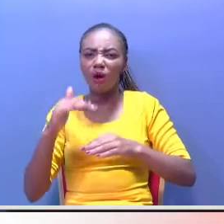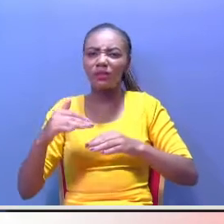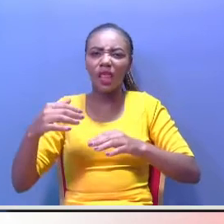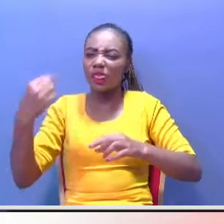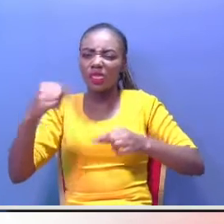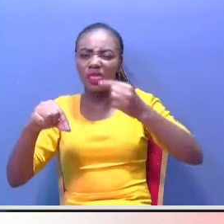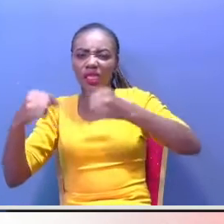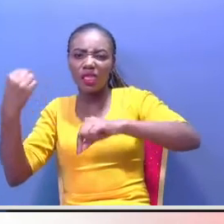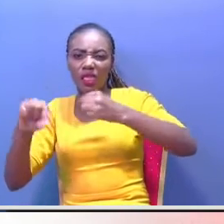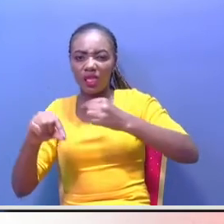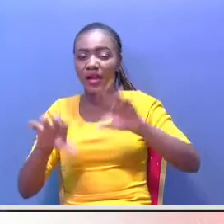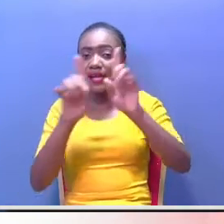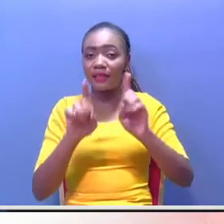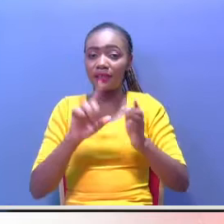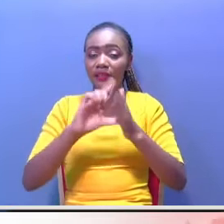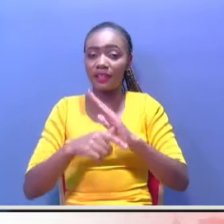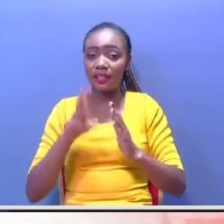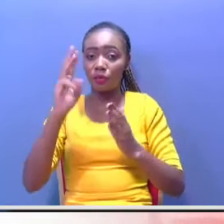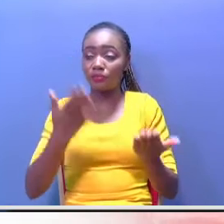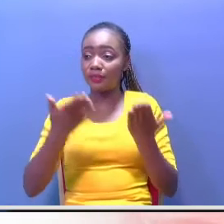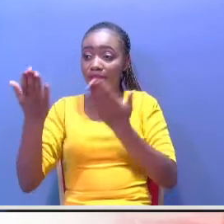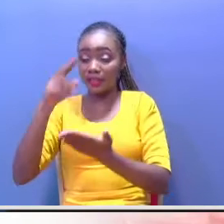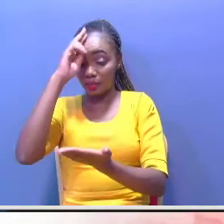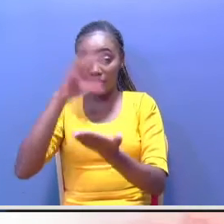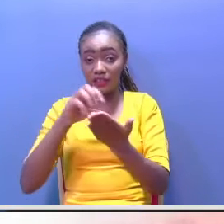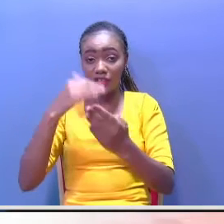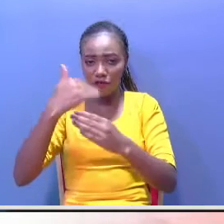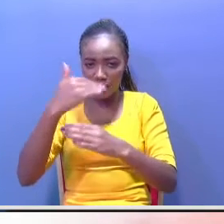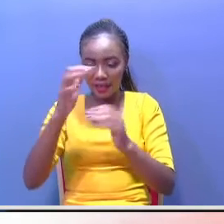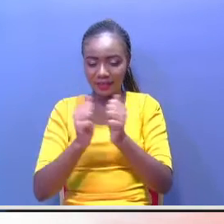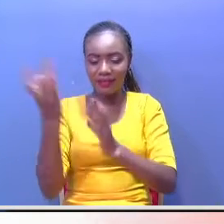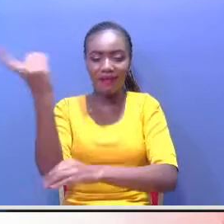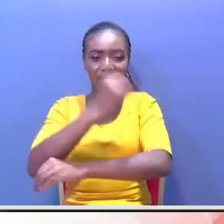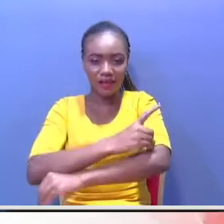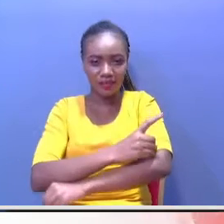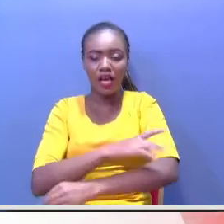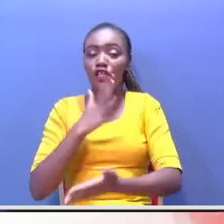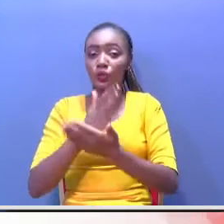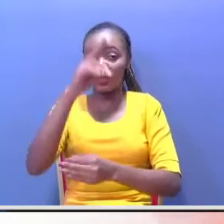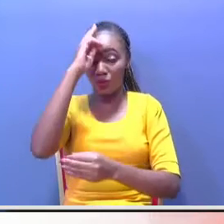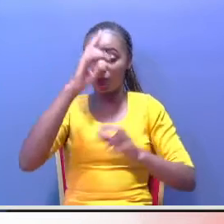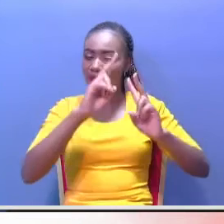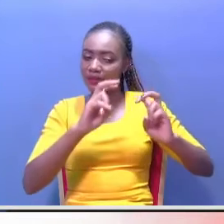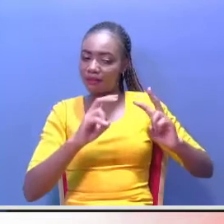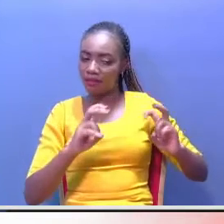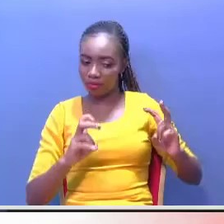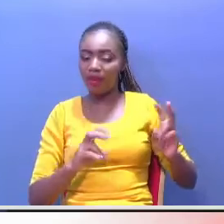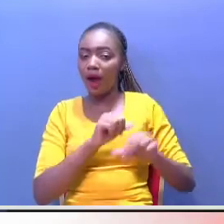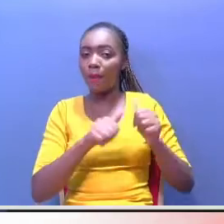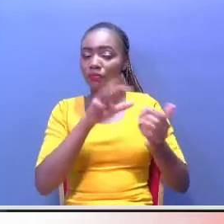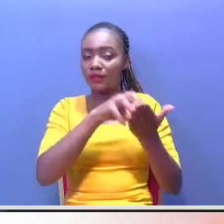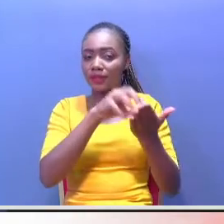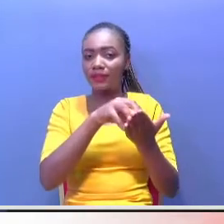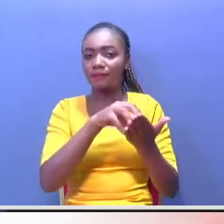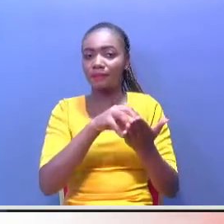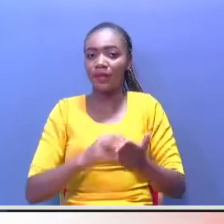County. The four will be held at Rioma police station for the next 10 days to allow the police to conduct their investigations on the